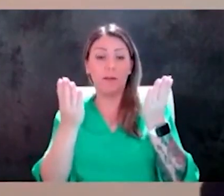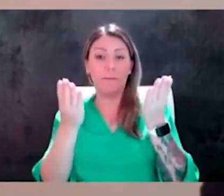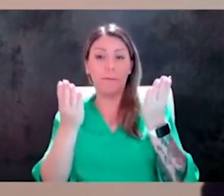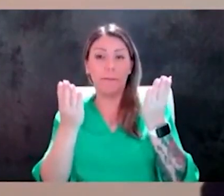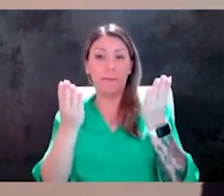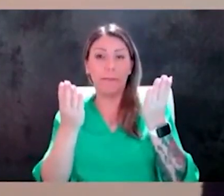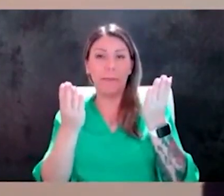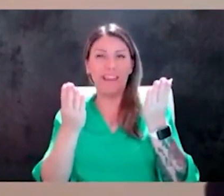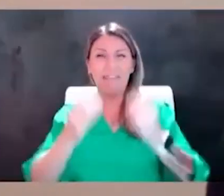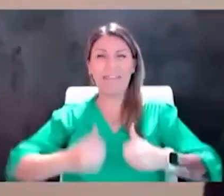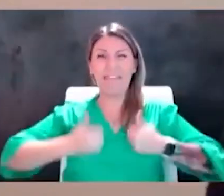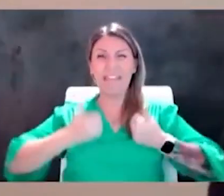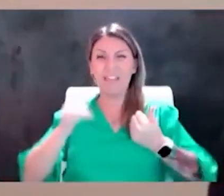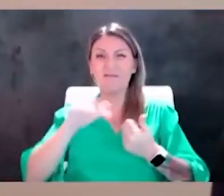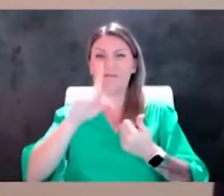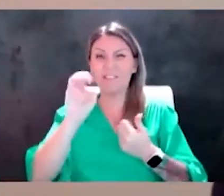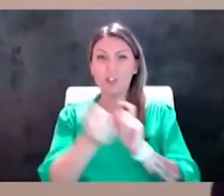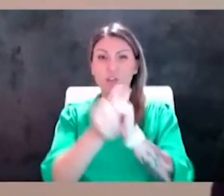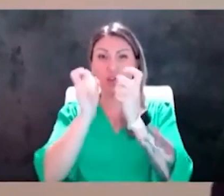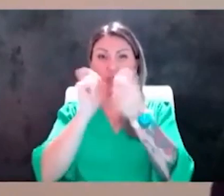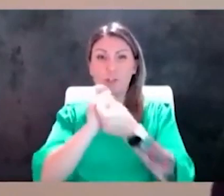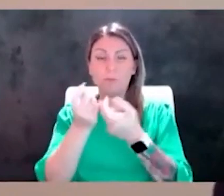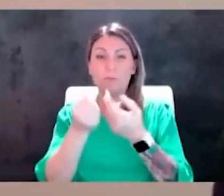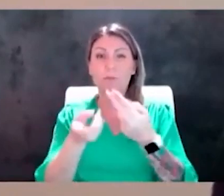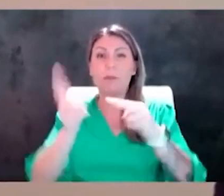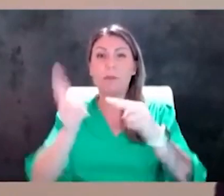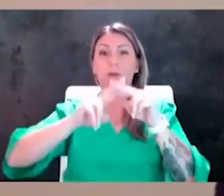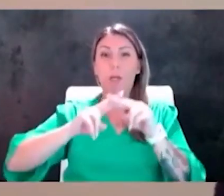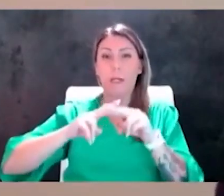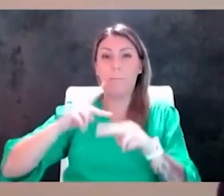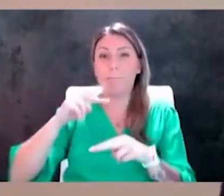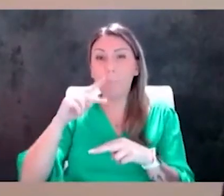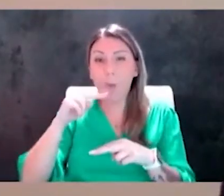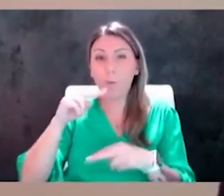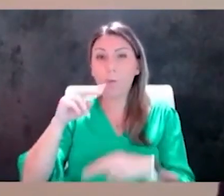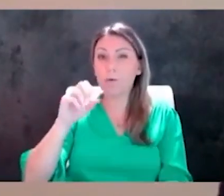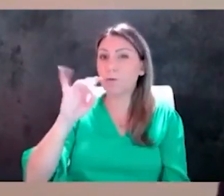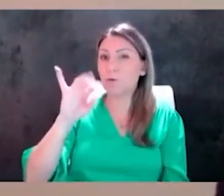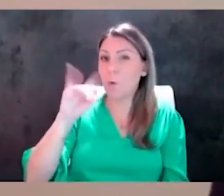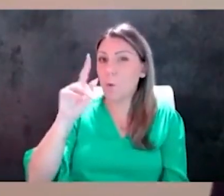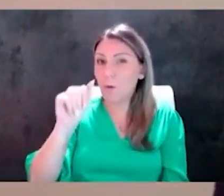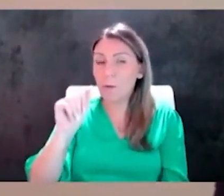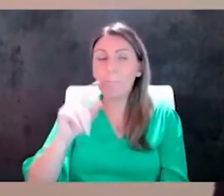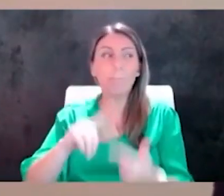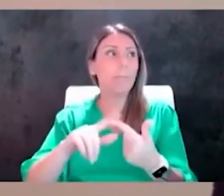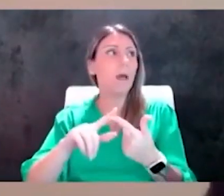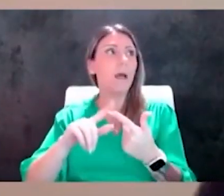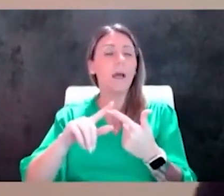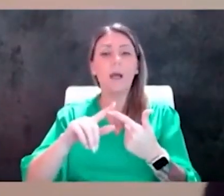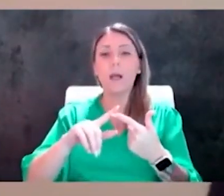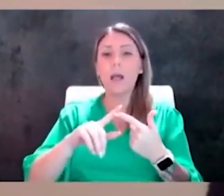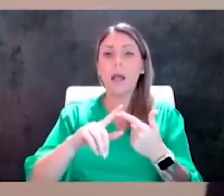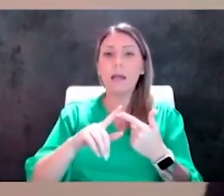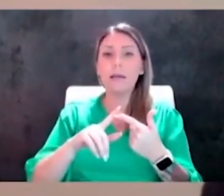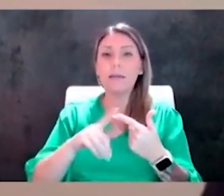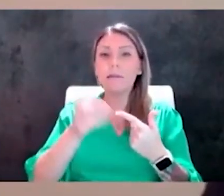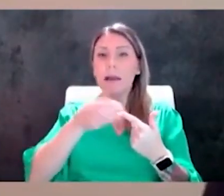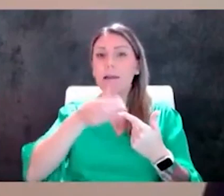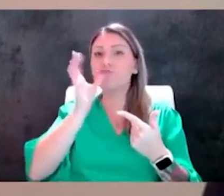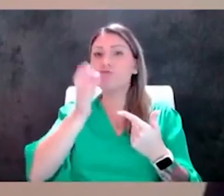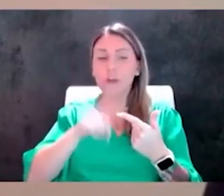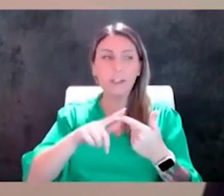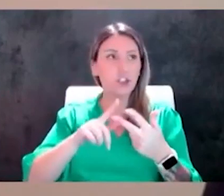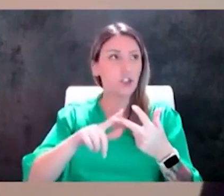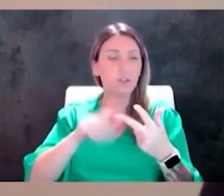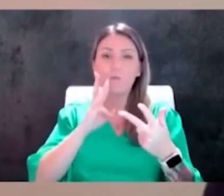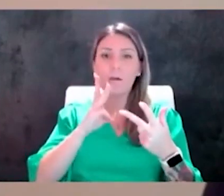lifestyle changes, including increased sodium and salt and increased hydration, as well as like